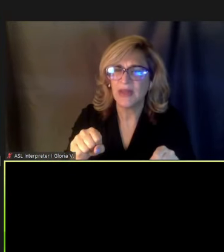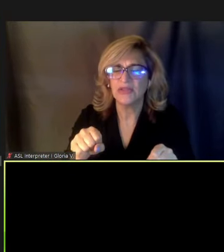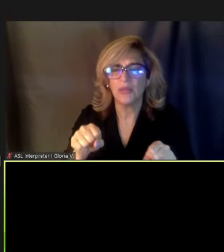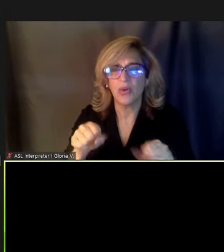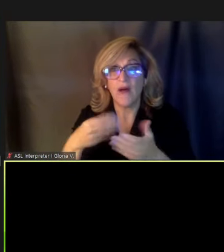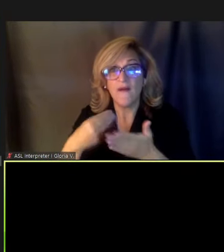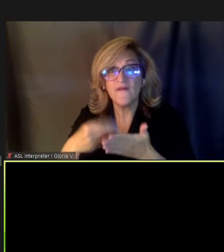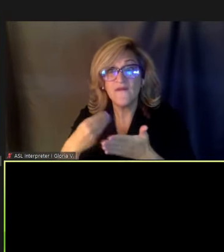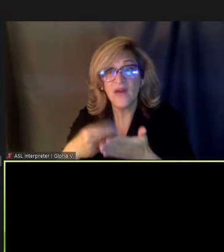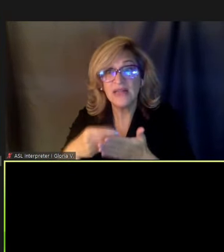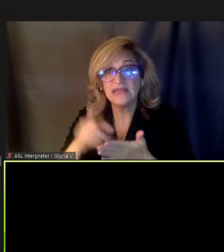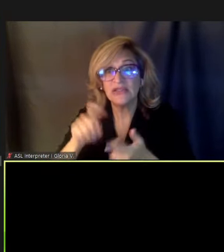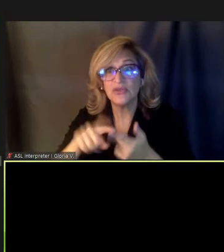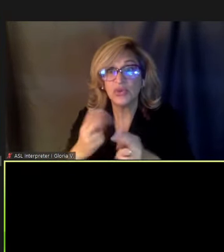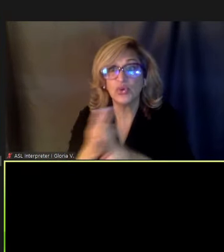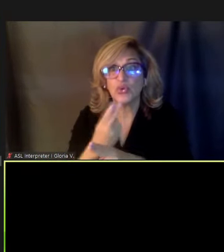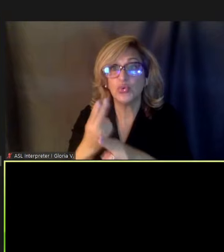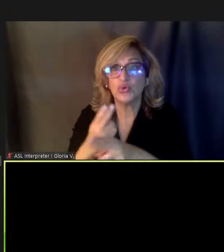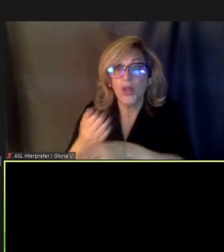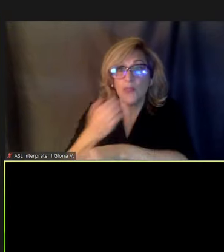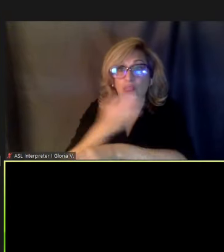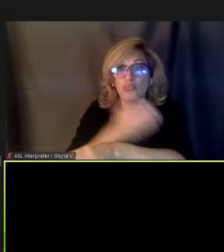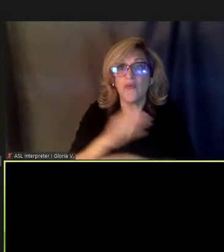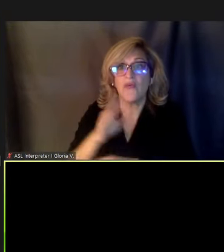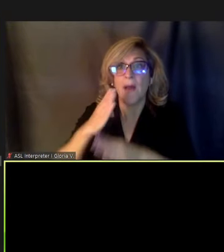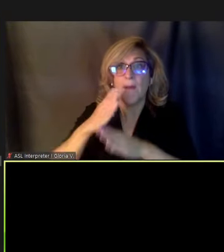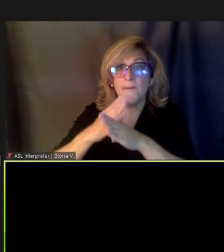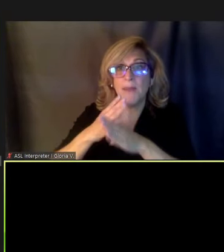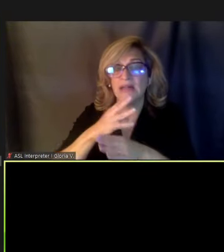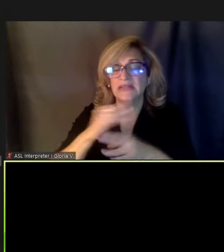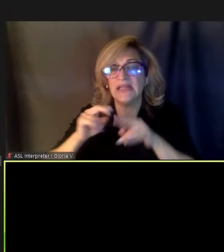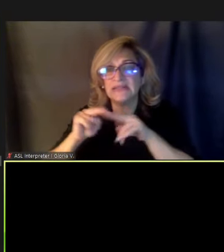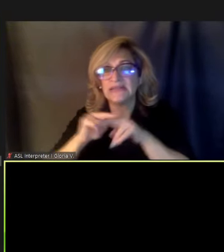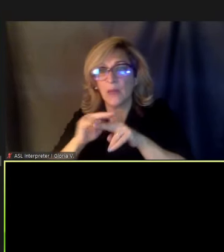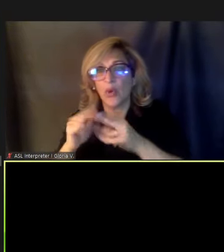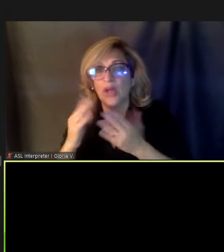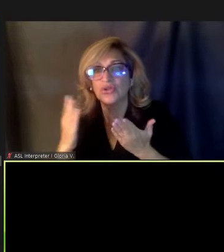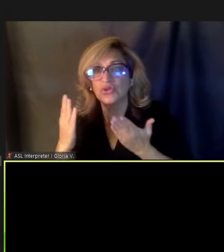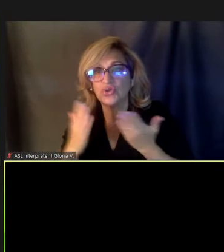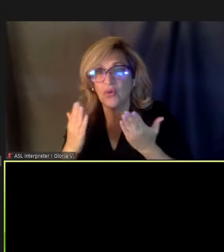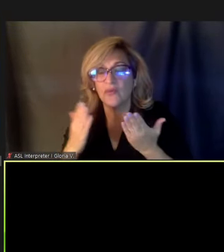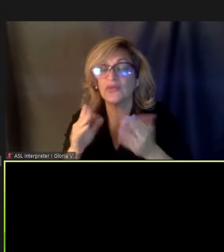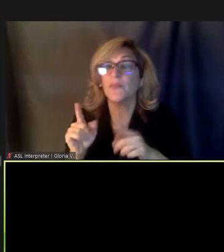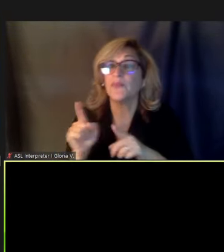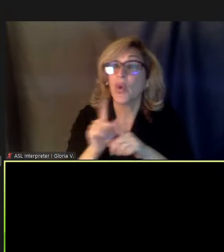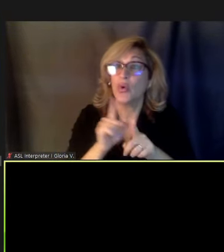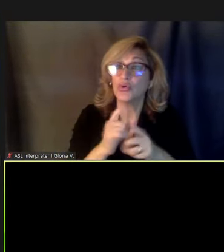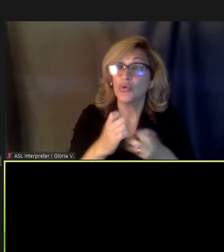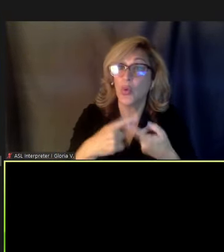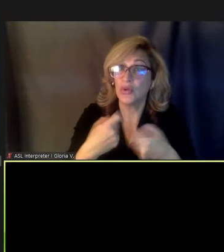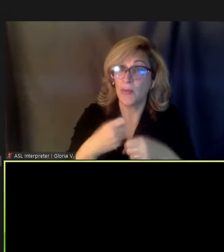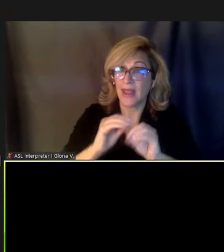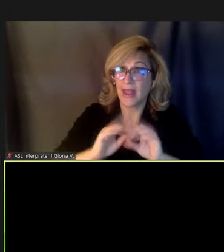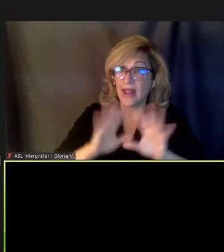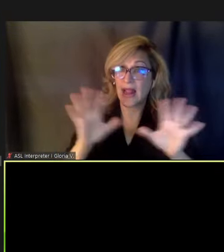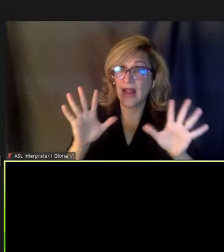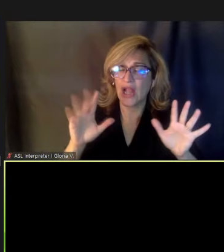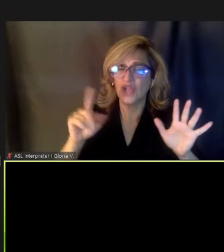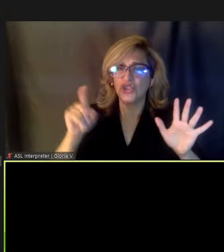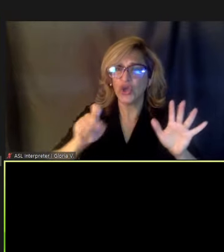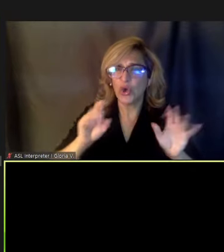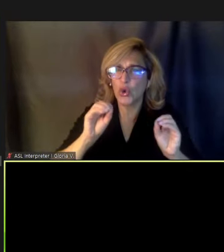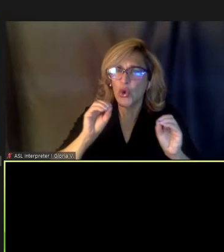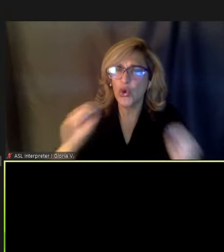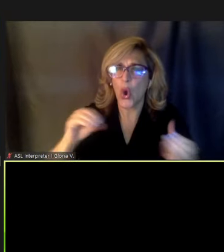to improve bus and subway service. I also want to make it very clear there should be no